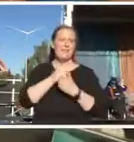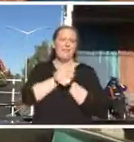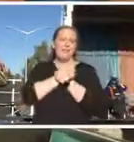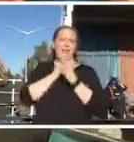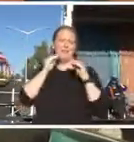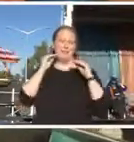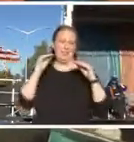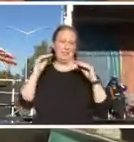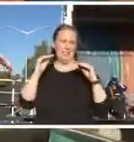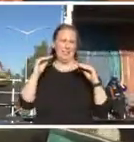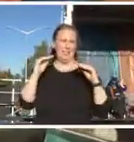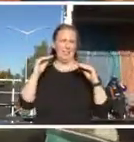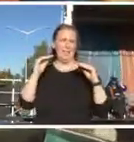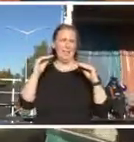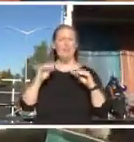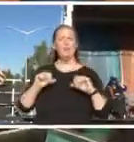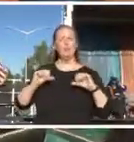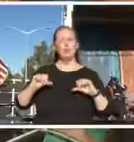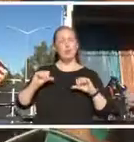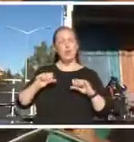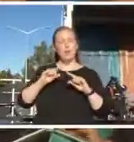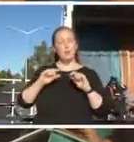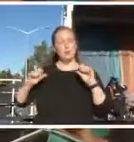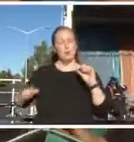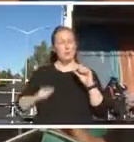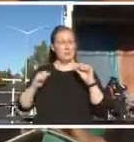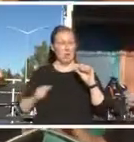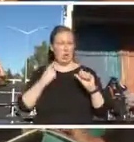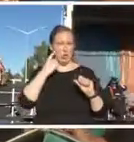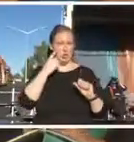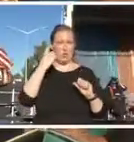teaching. In order to pursue his dream of